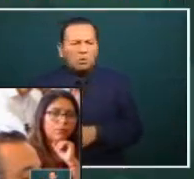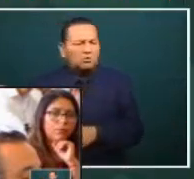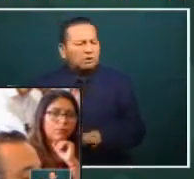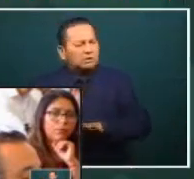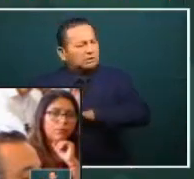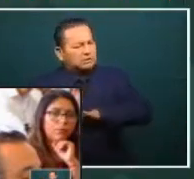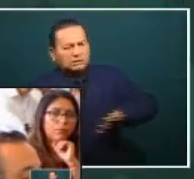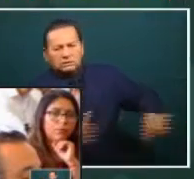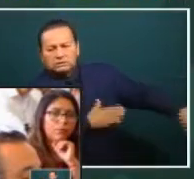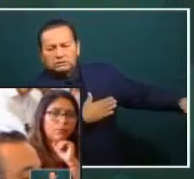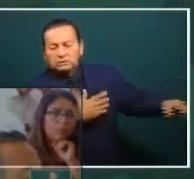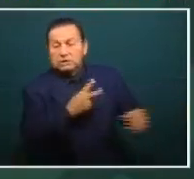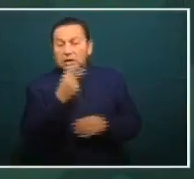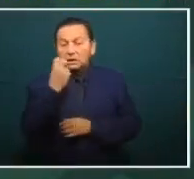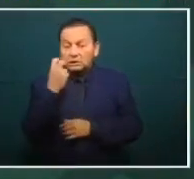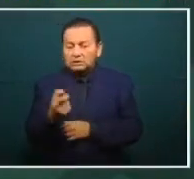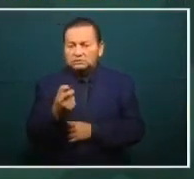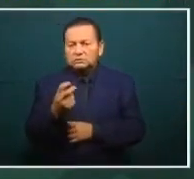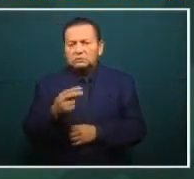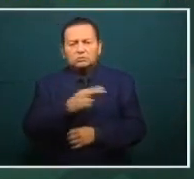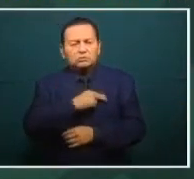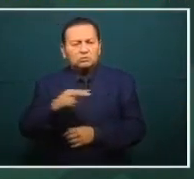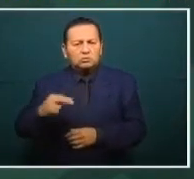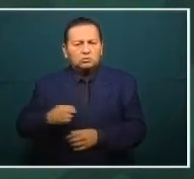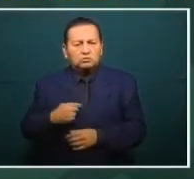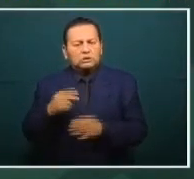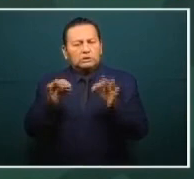Therefore, we need to,